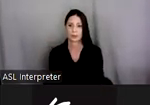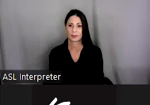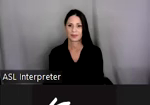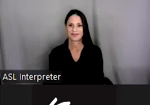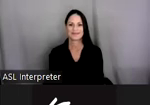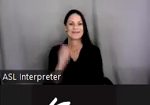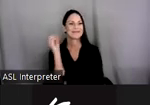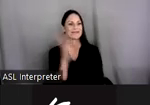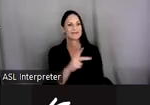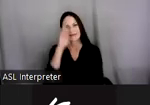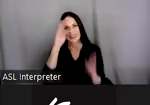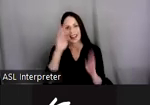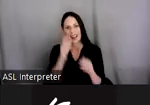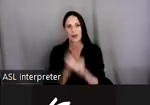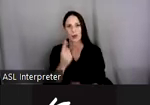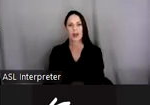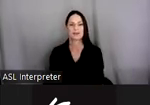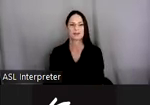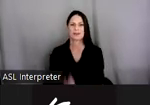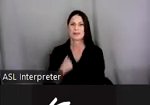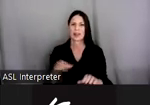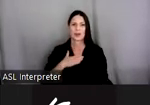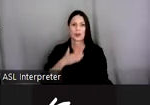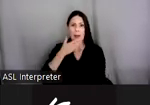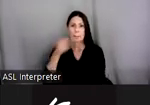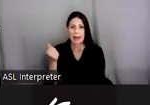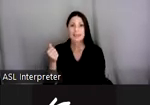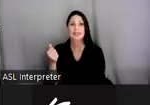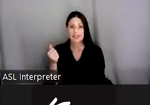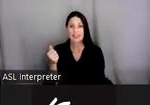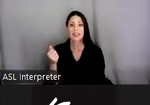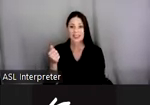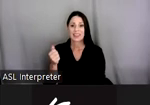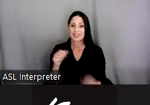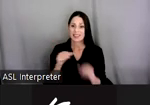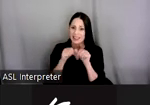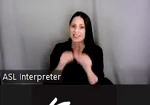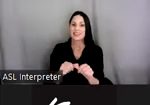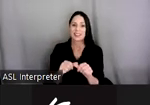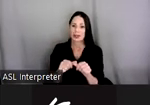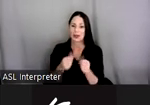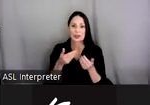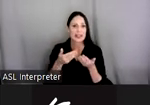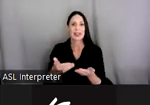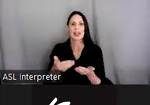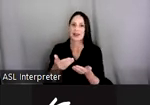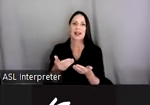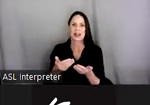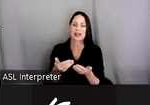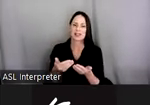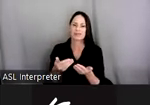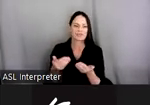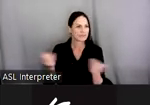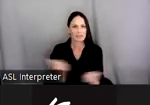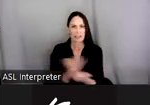Okay, hi, everybody. So I'll do my best to carry the torch and freestyle my way through this. So